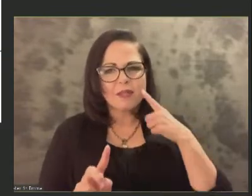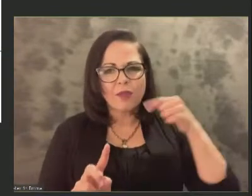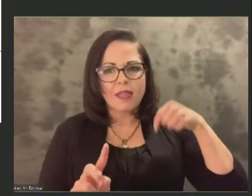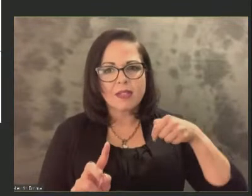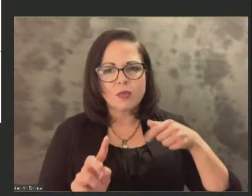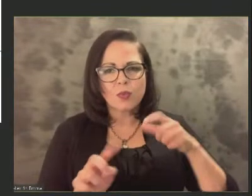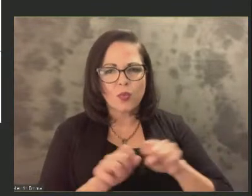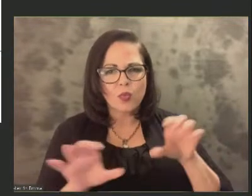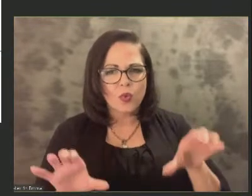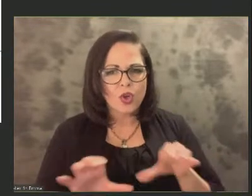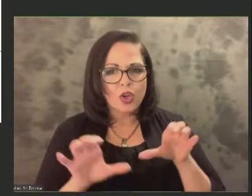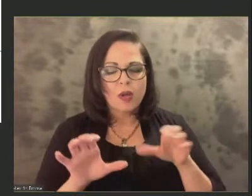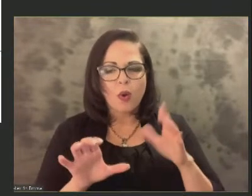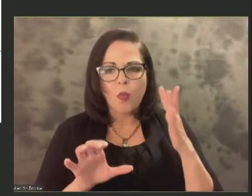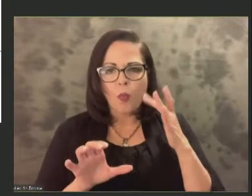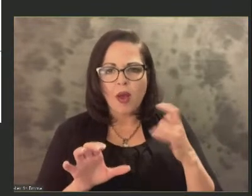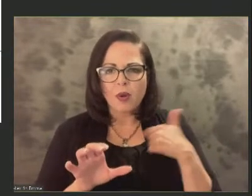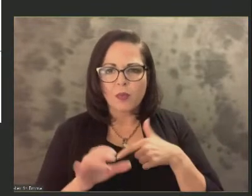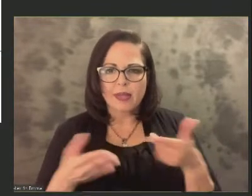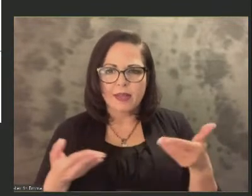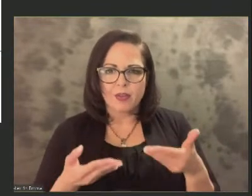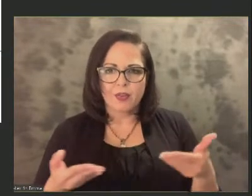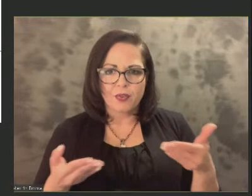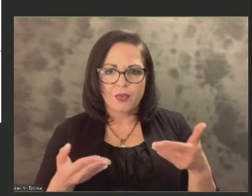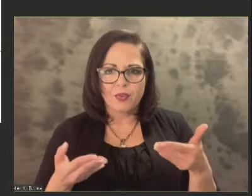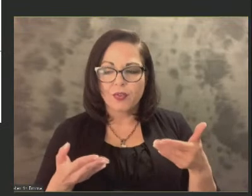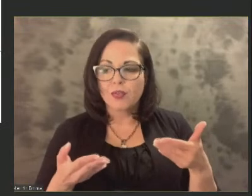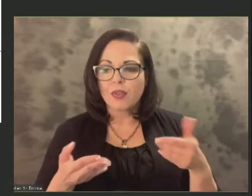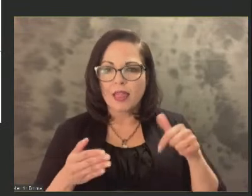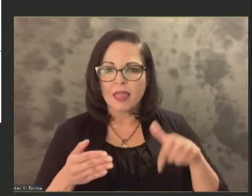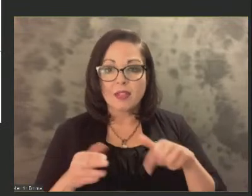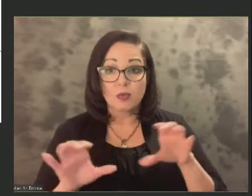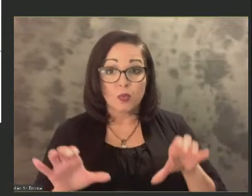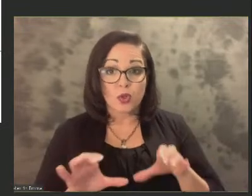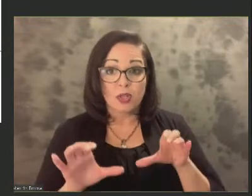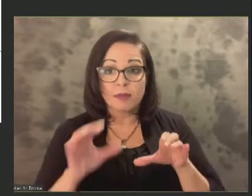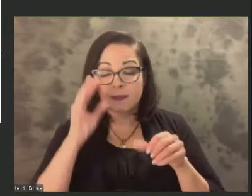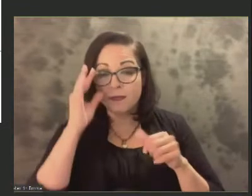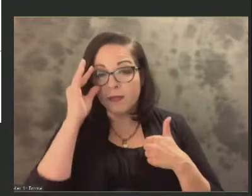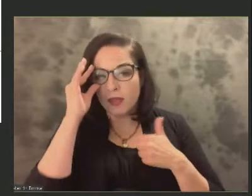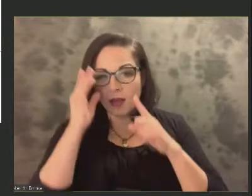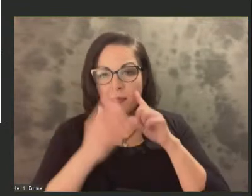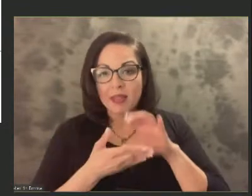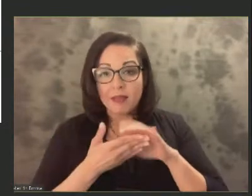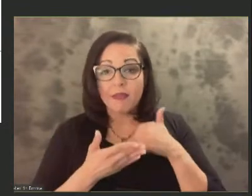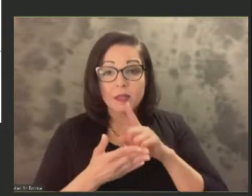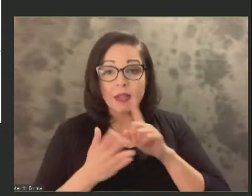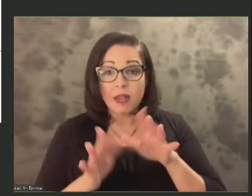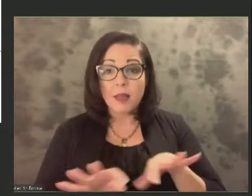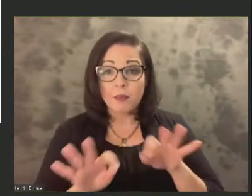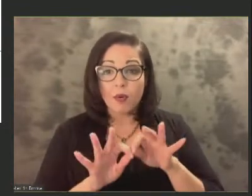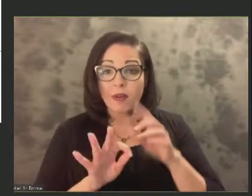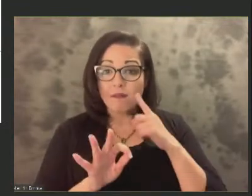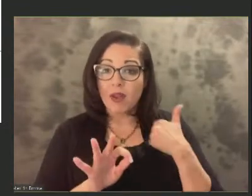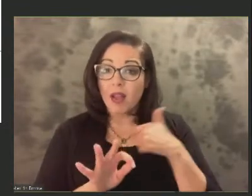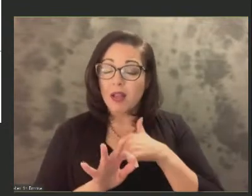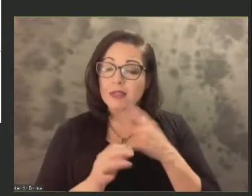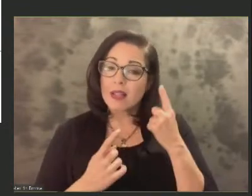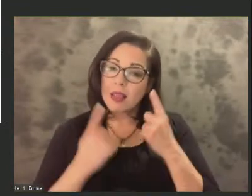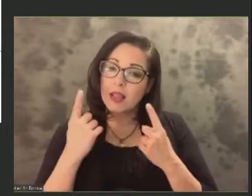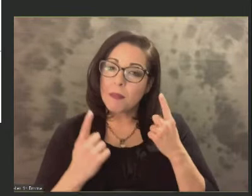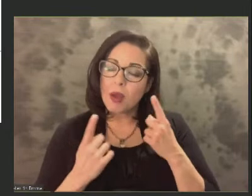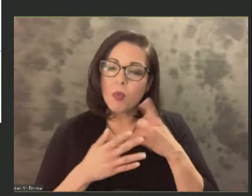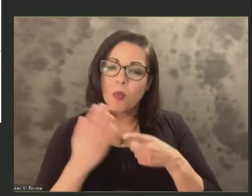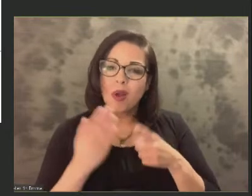Why are we where we are in this work? And I think it's important for us to really think about what